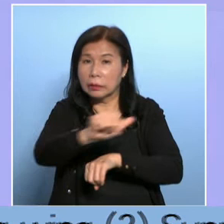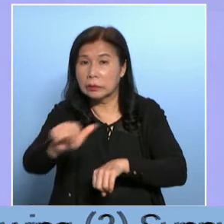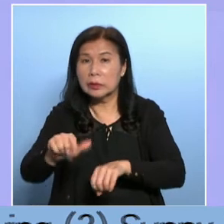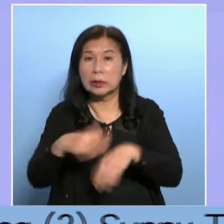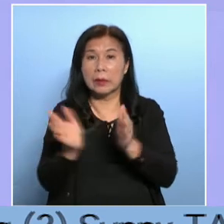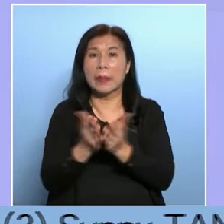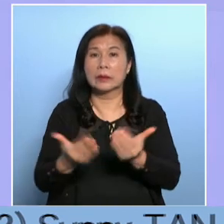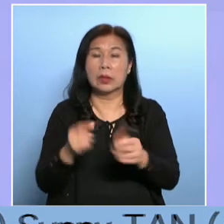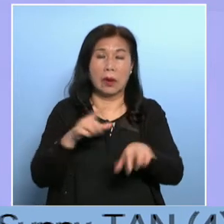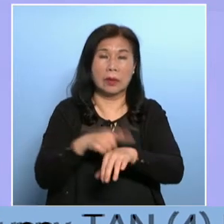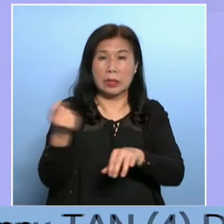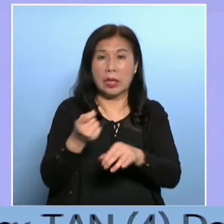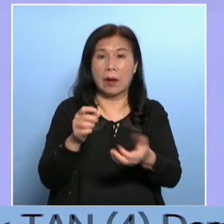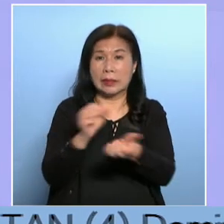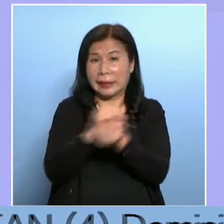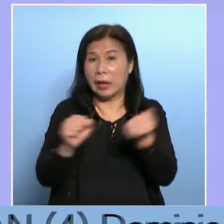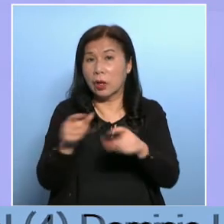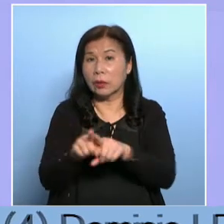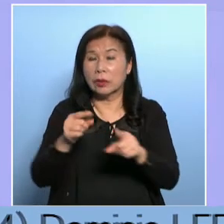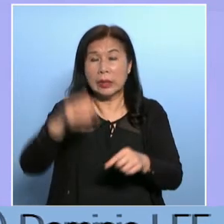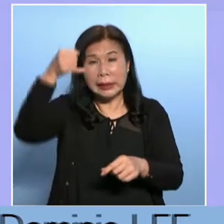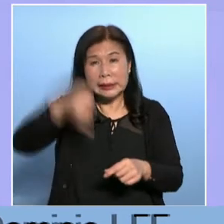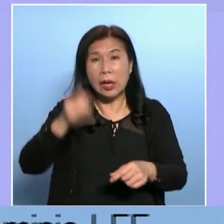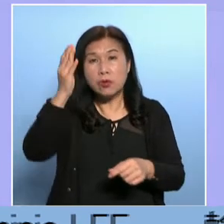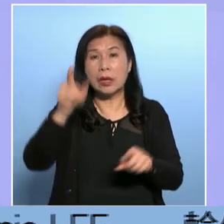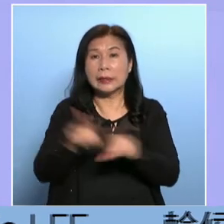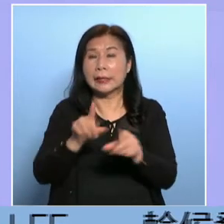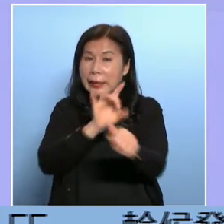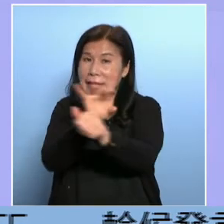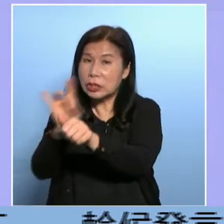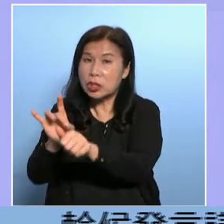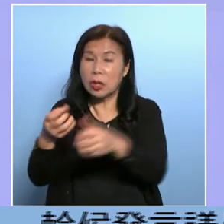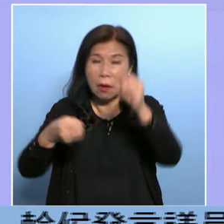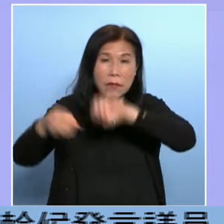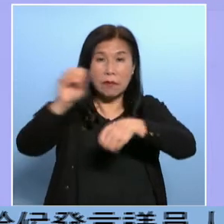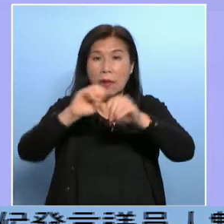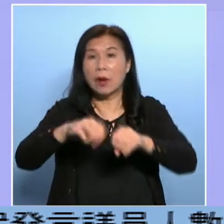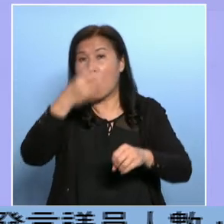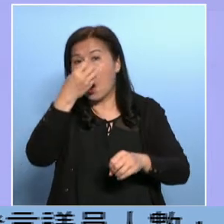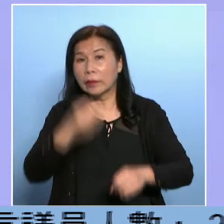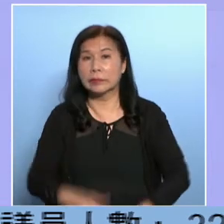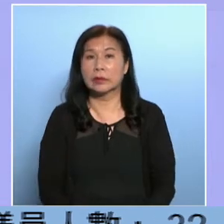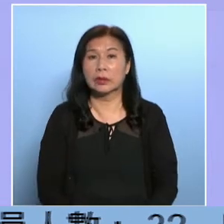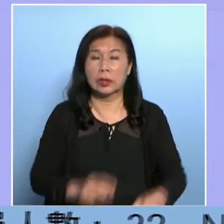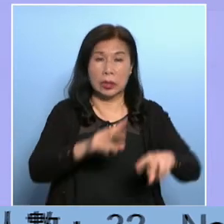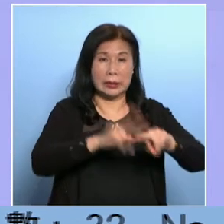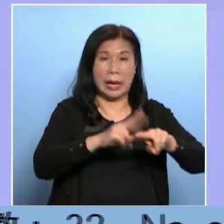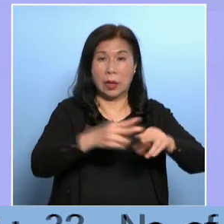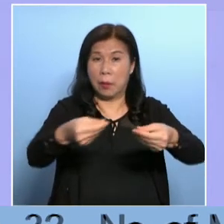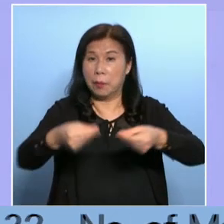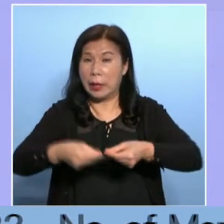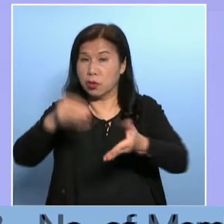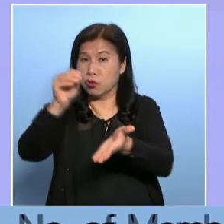lagging behind. Of course, I cannot expect the problem to be fixed overnight. However, in the long run, we must leverage to